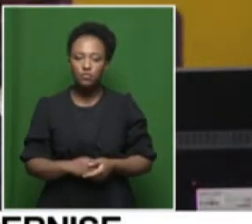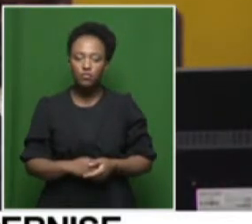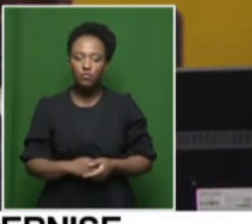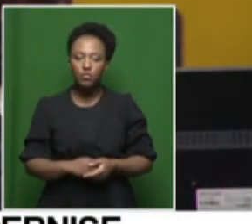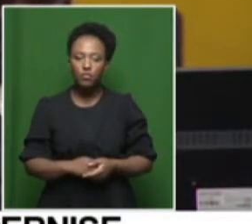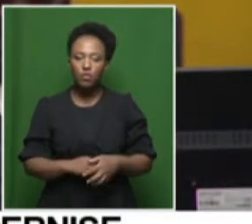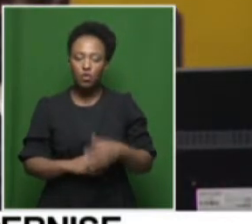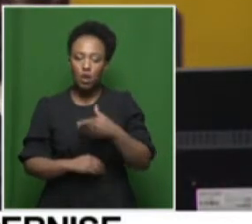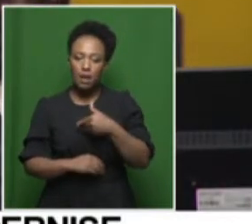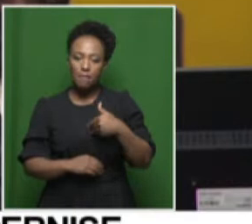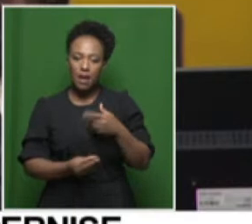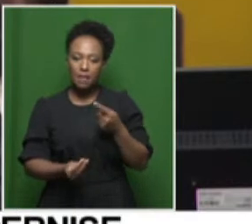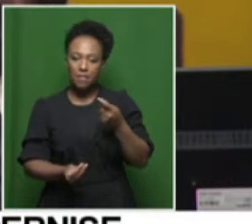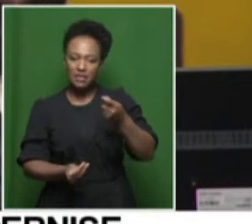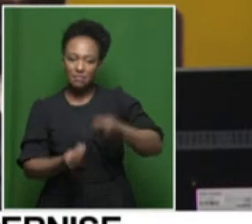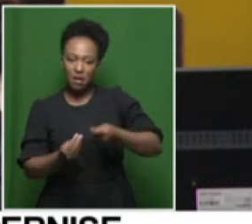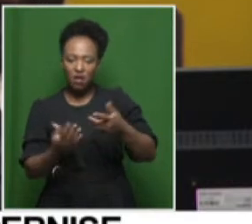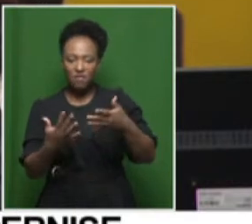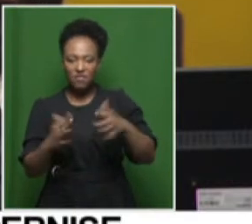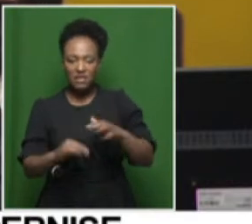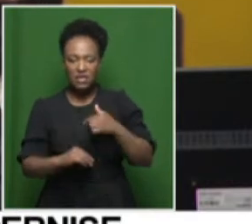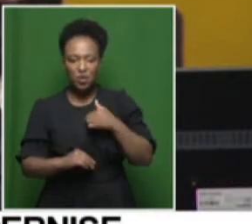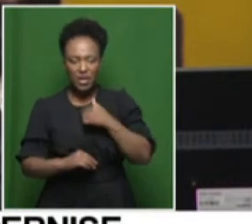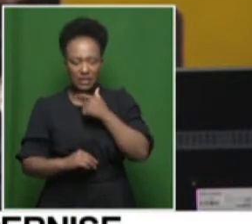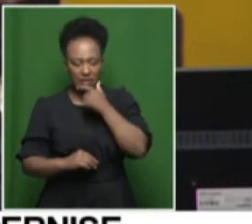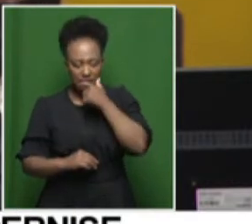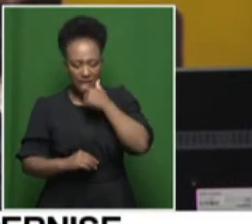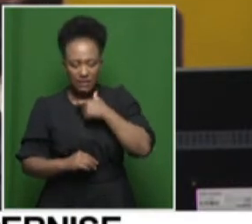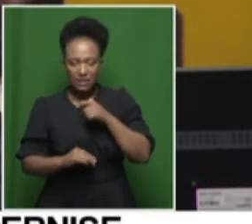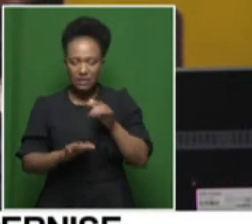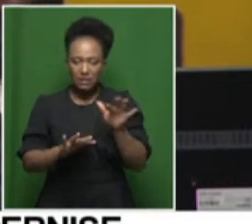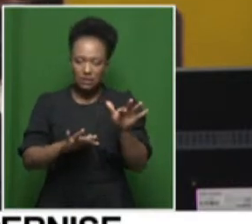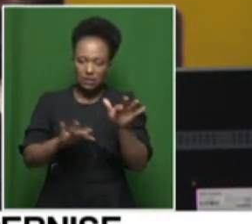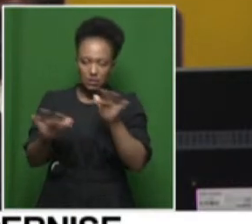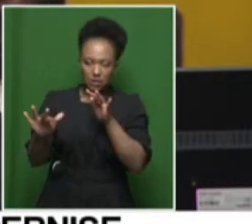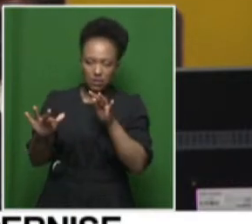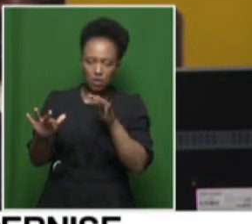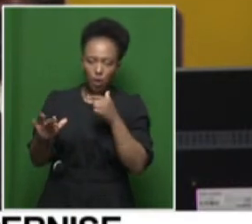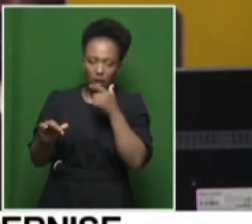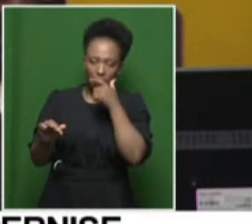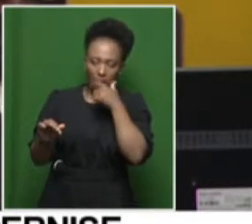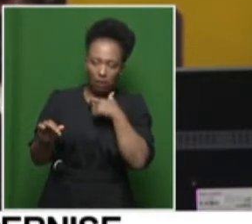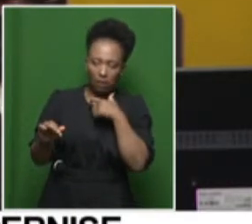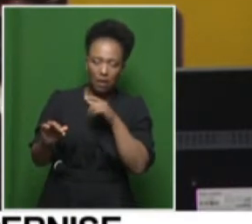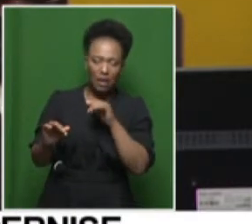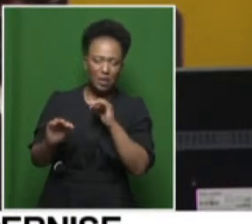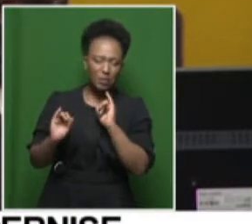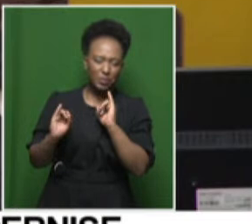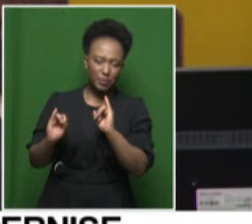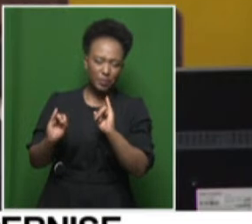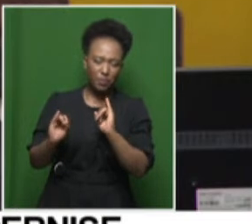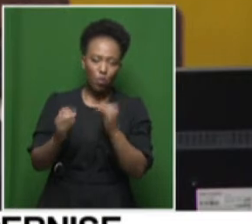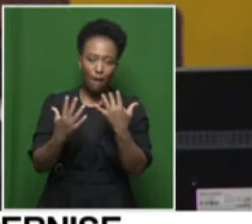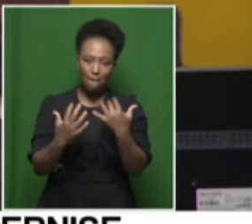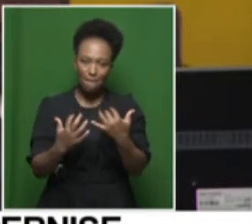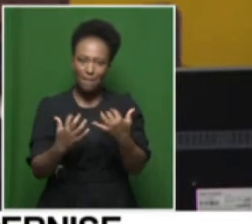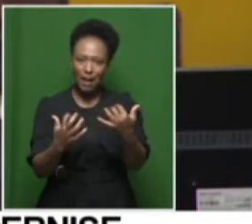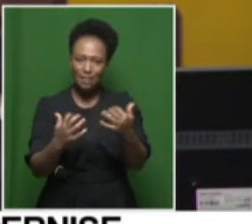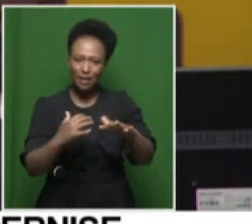we watch in outrage and sadness as flames devour the buildings in which our Constitution was